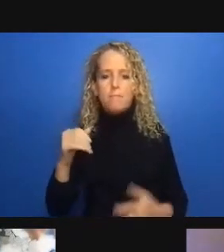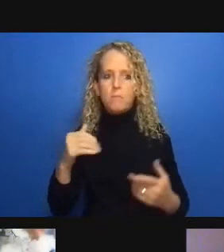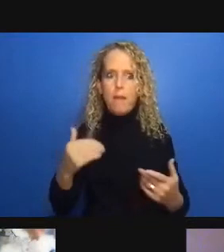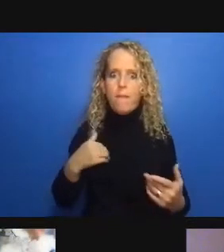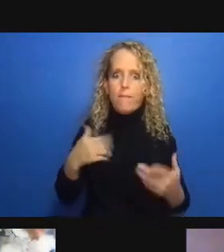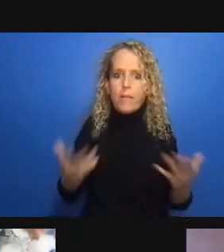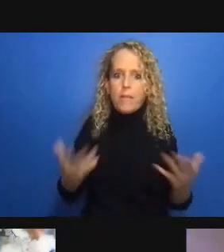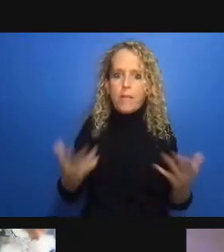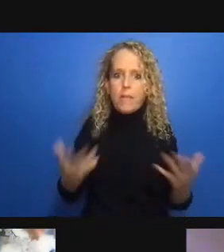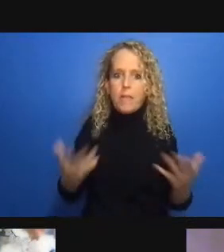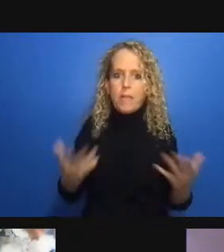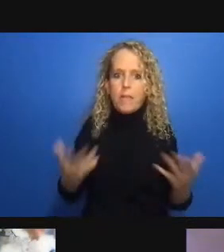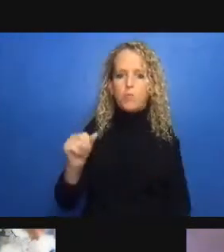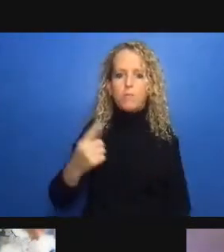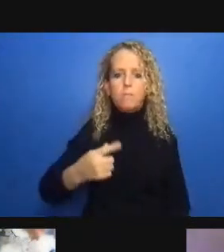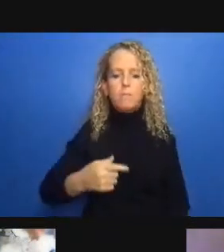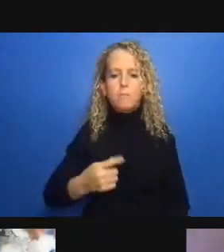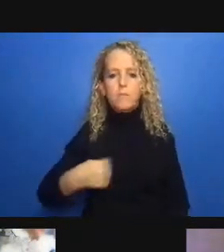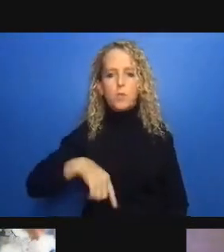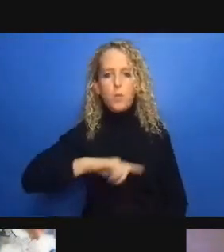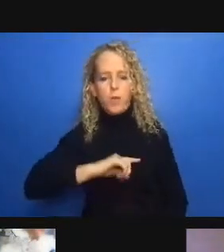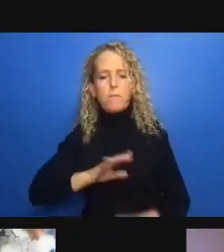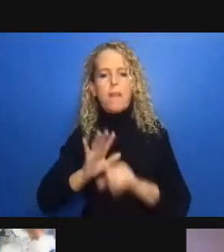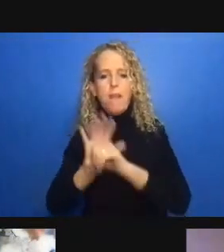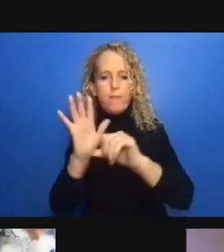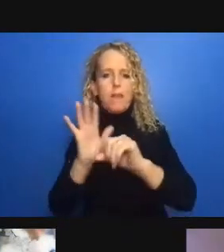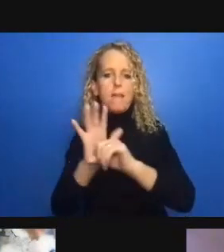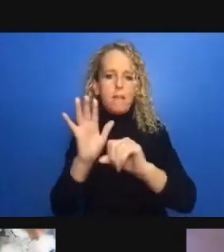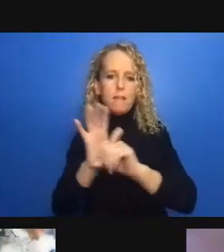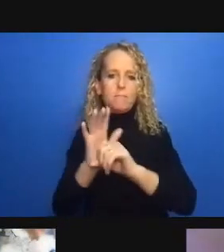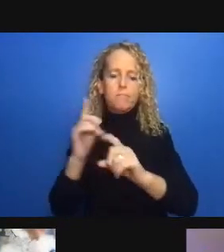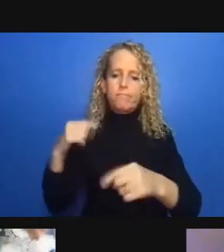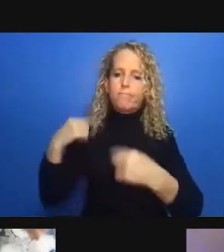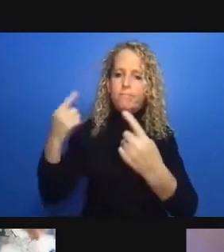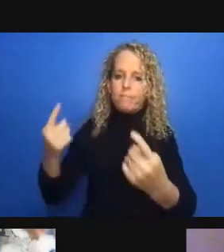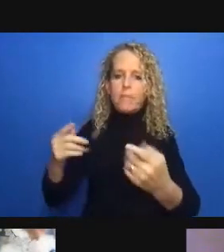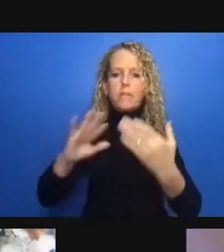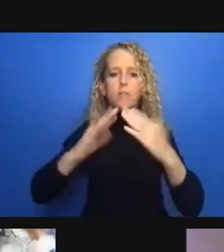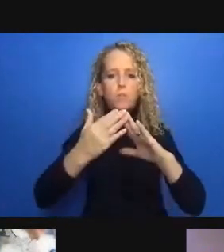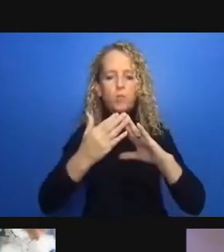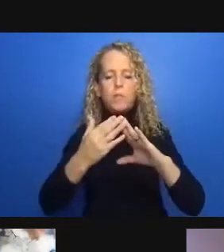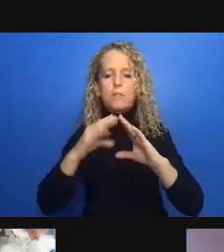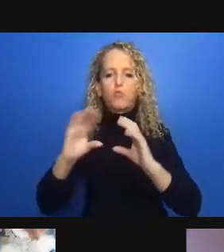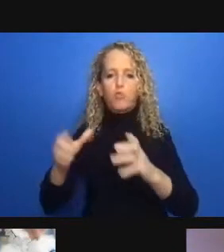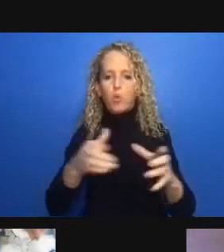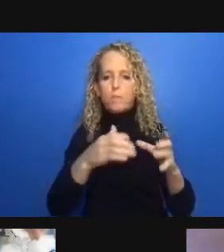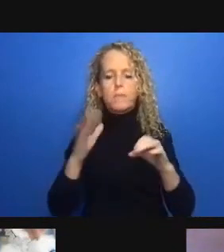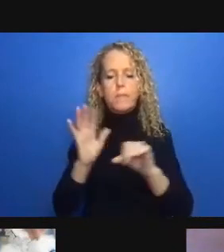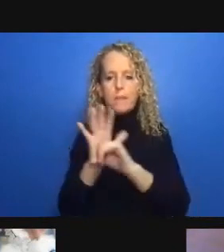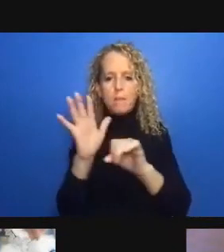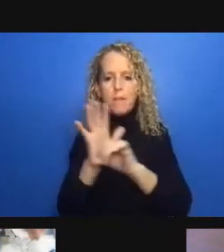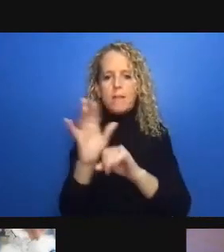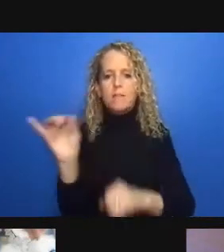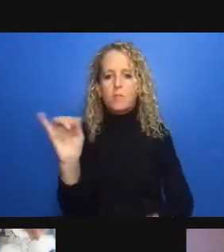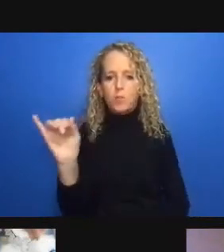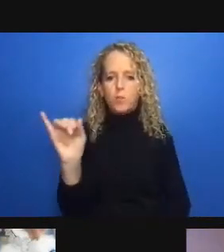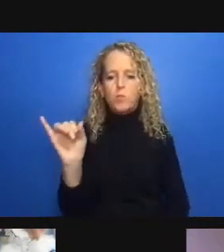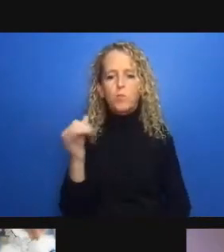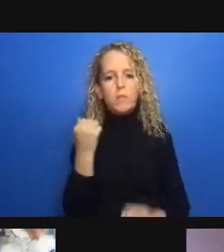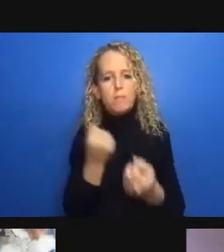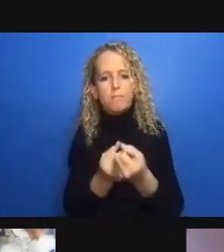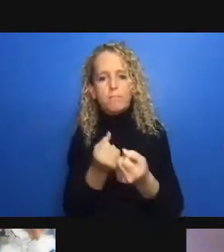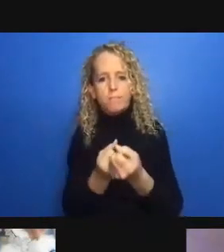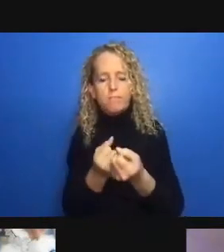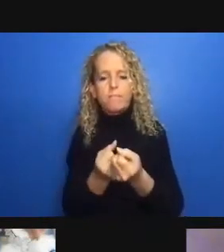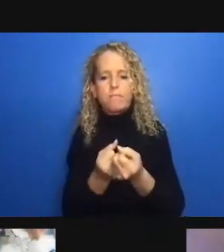we've been advocating for that, and there has been some community groups campaigning for the same thing, and we would absolutely support that as a necessity